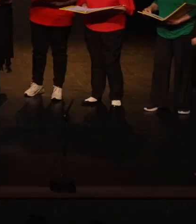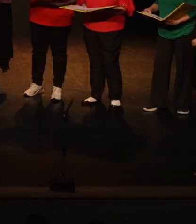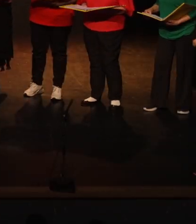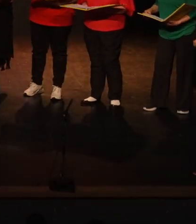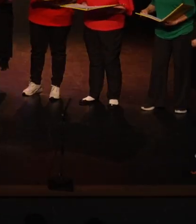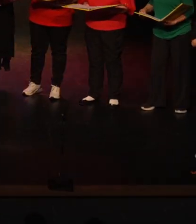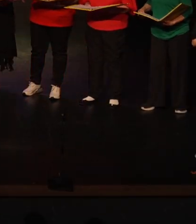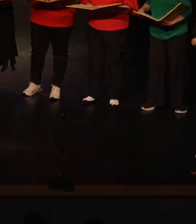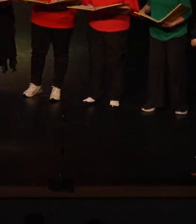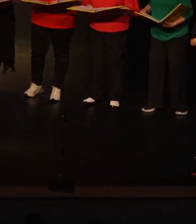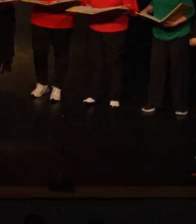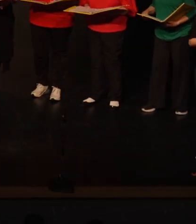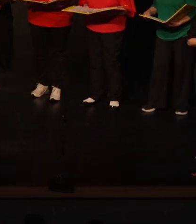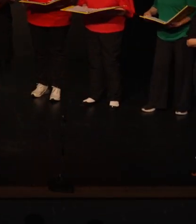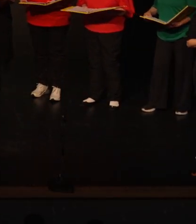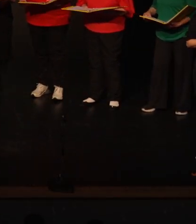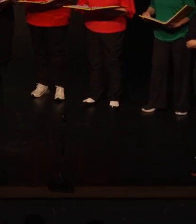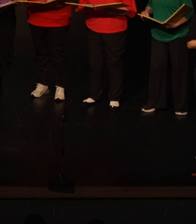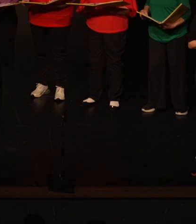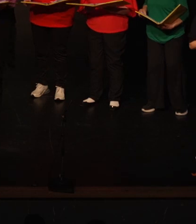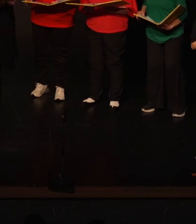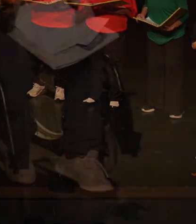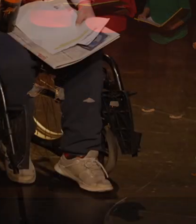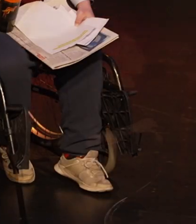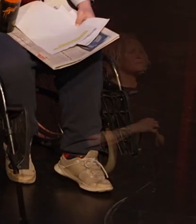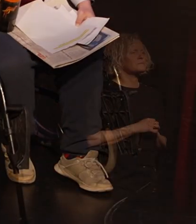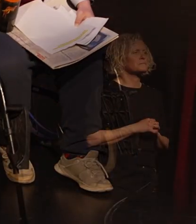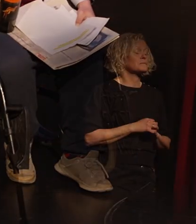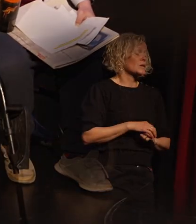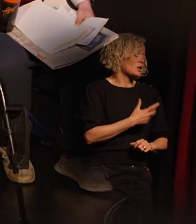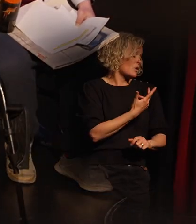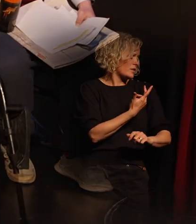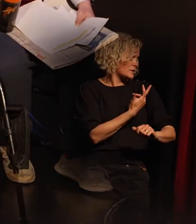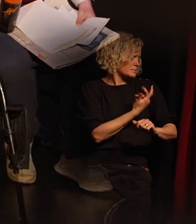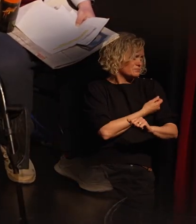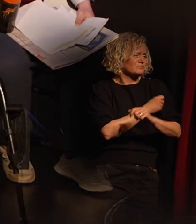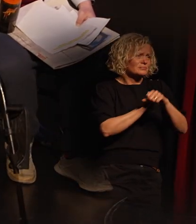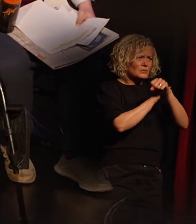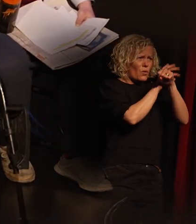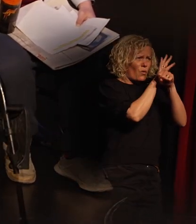Oh, COVID.